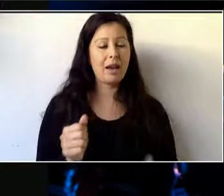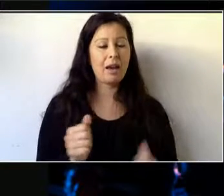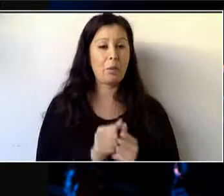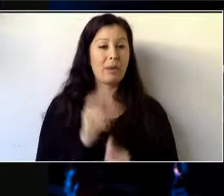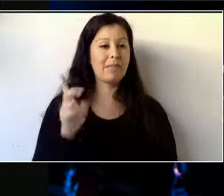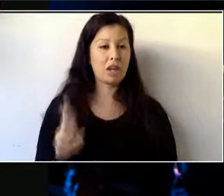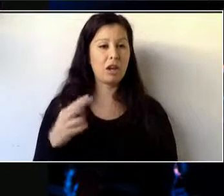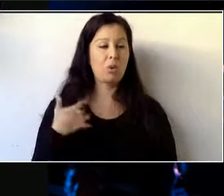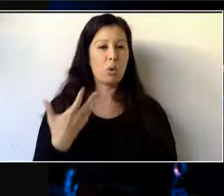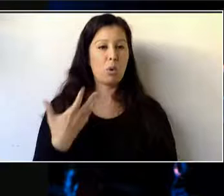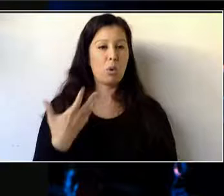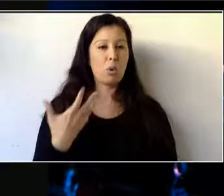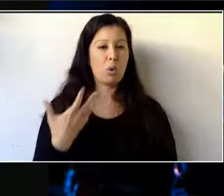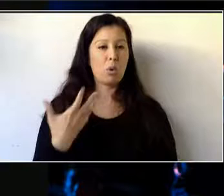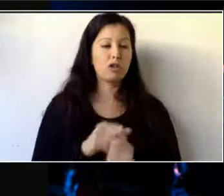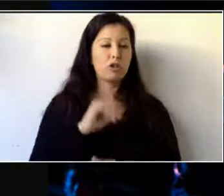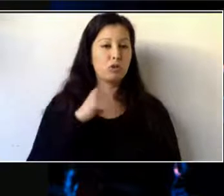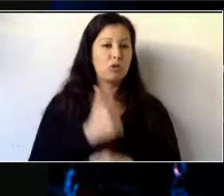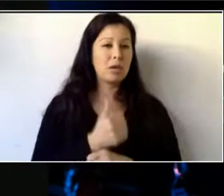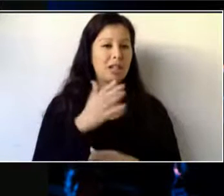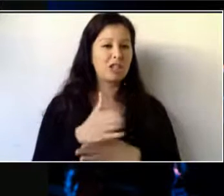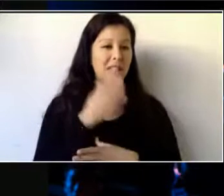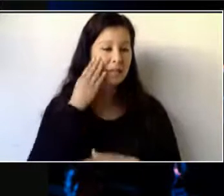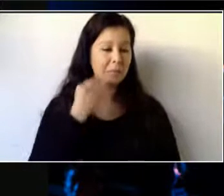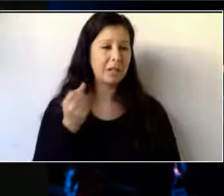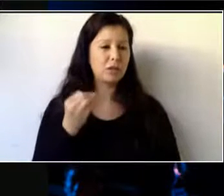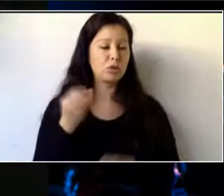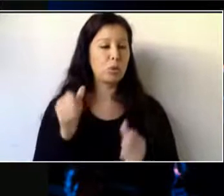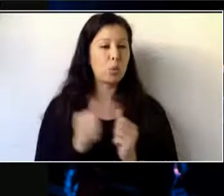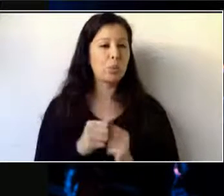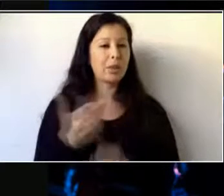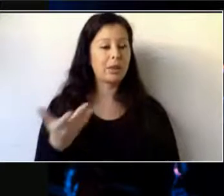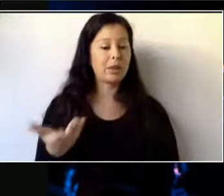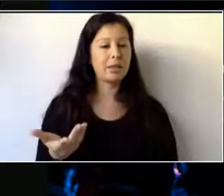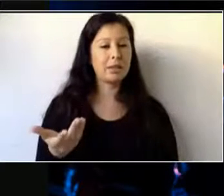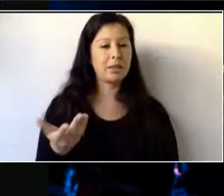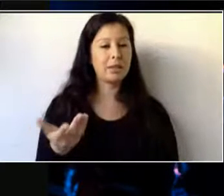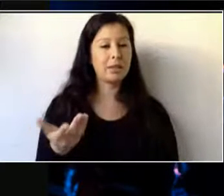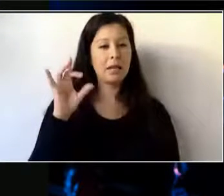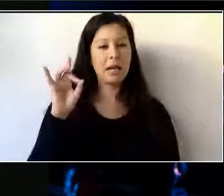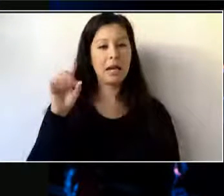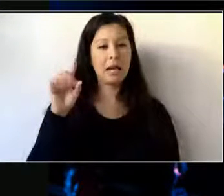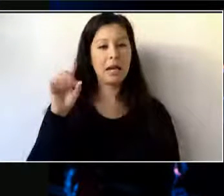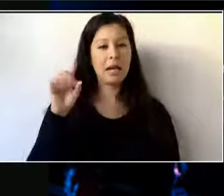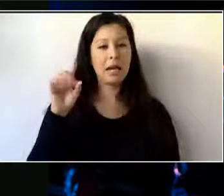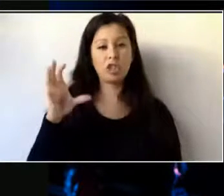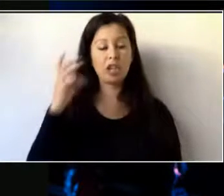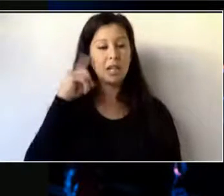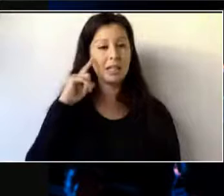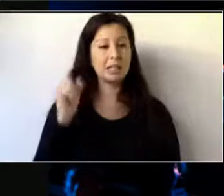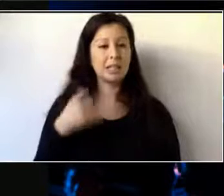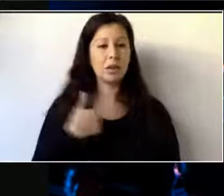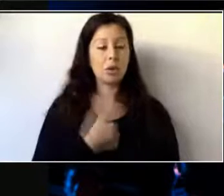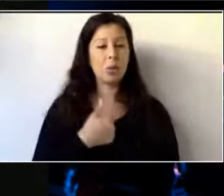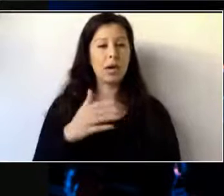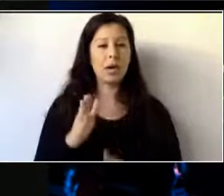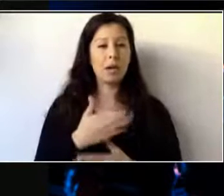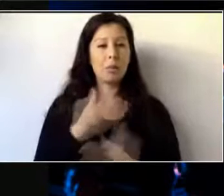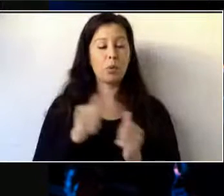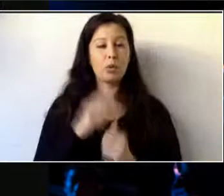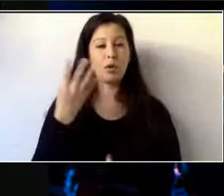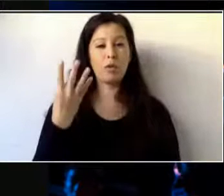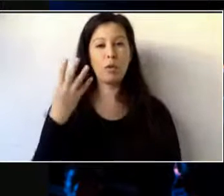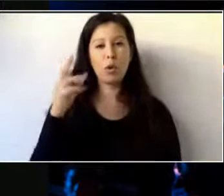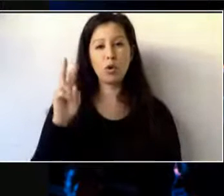wanted to be able to do that to create a shared experience. So with the 8.2 channel sound, we have trumpet performer with 4 tube amps that